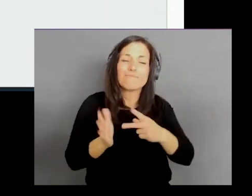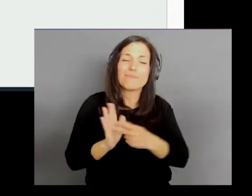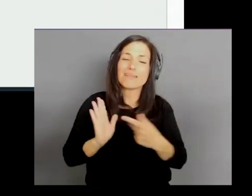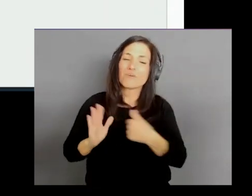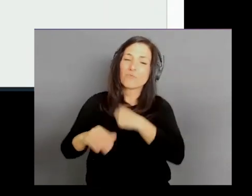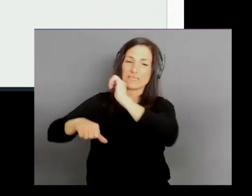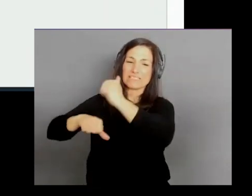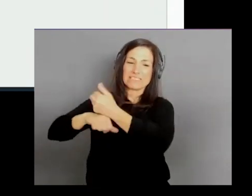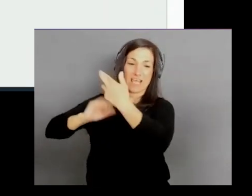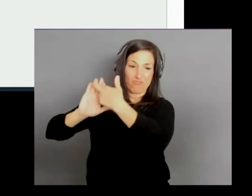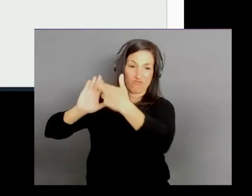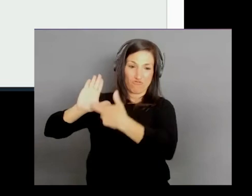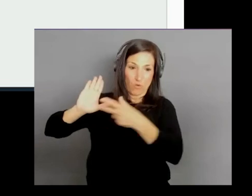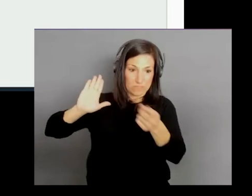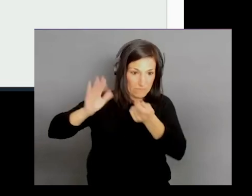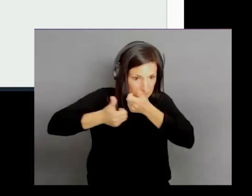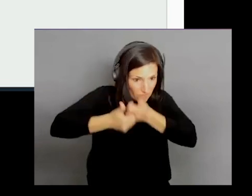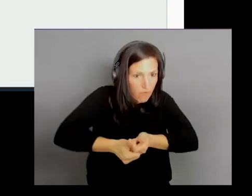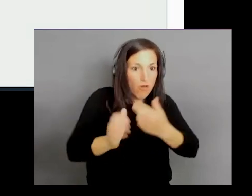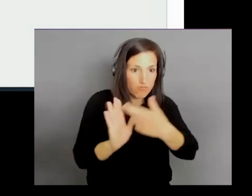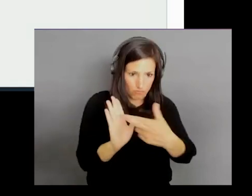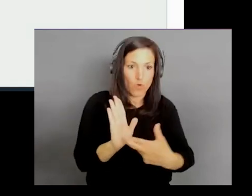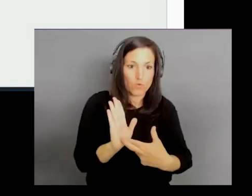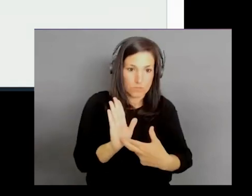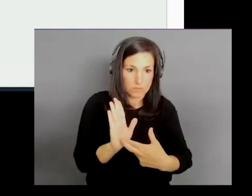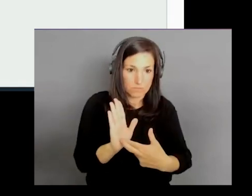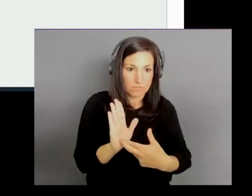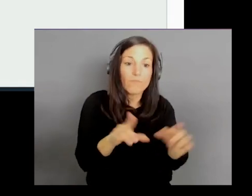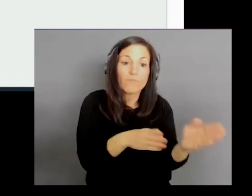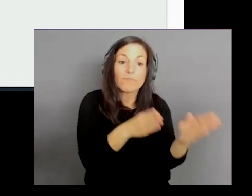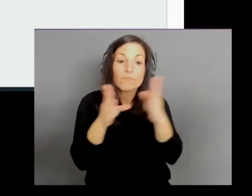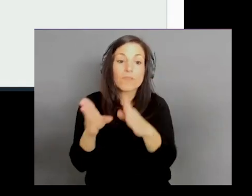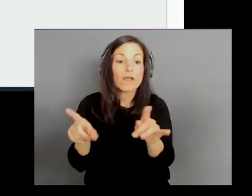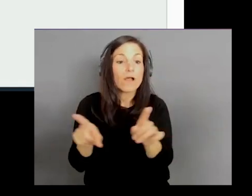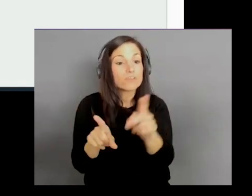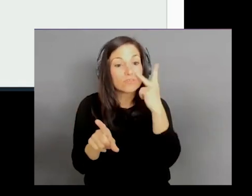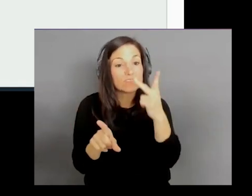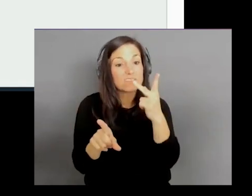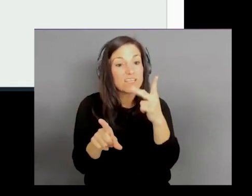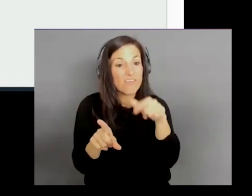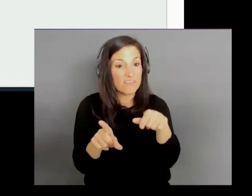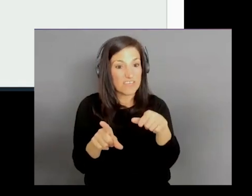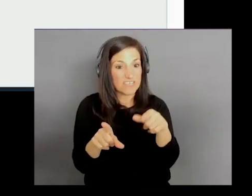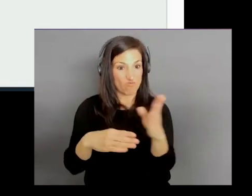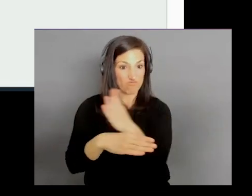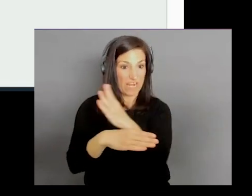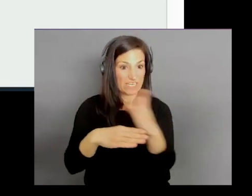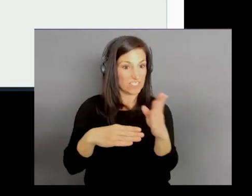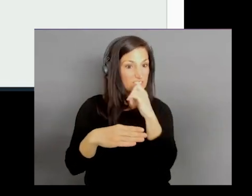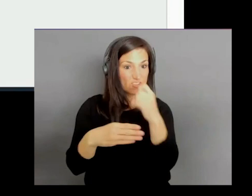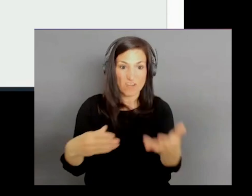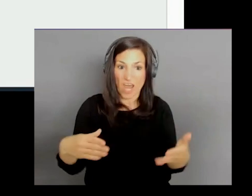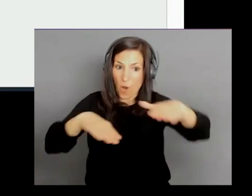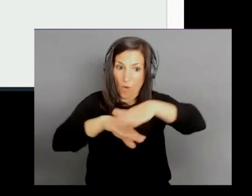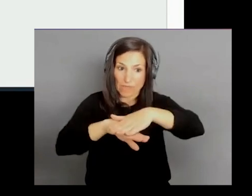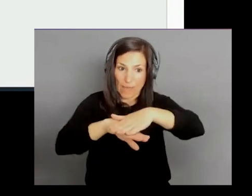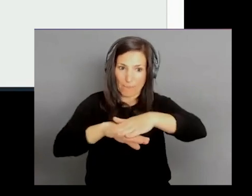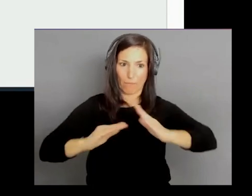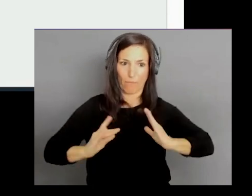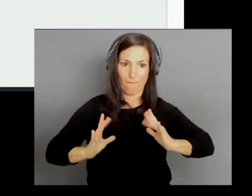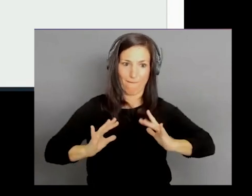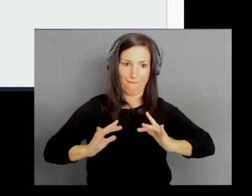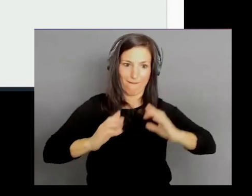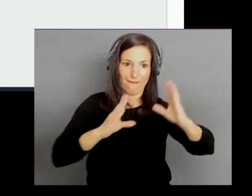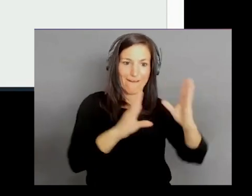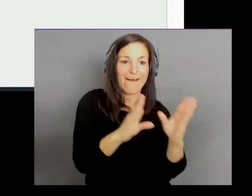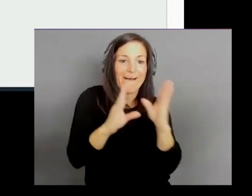the pools. And we can also see that none of these ranges are overlapping, which is awesome. Now here, I want to call out that you